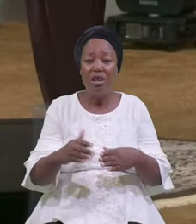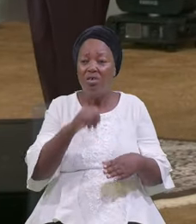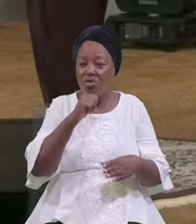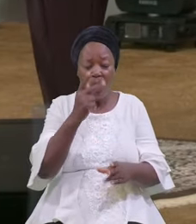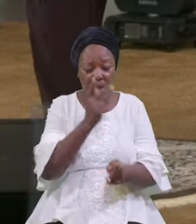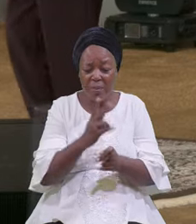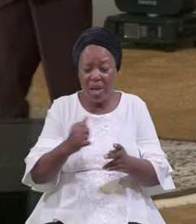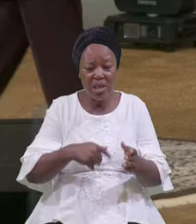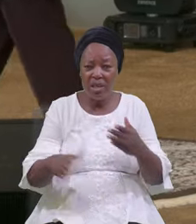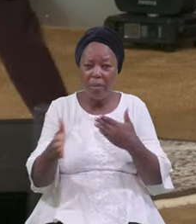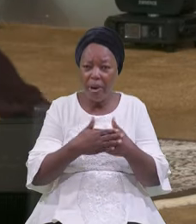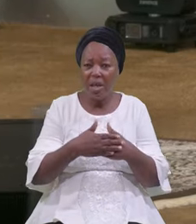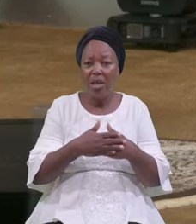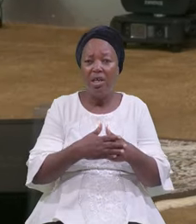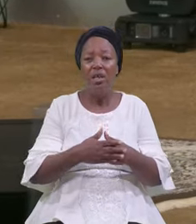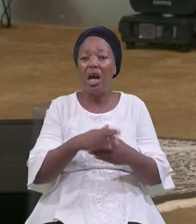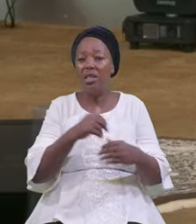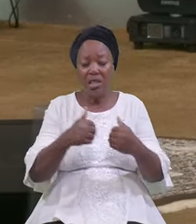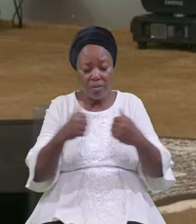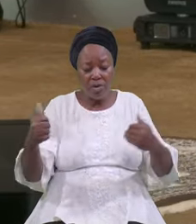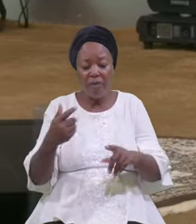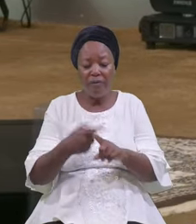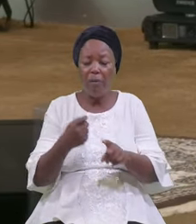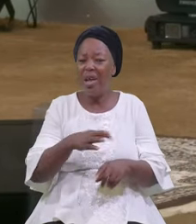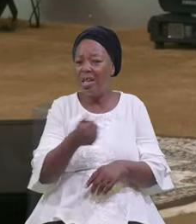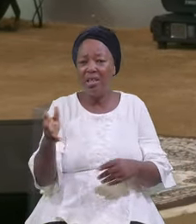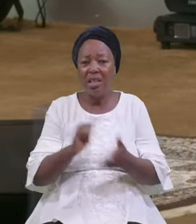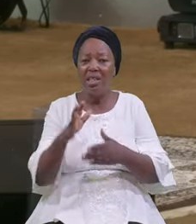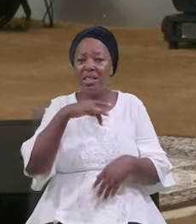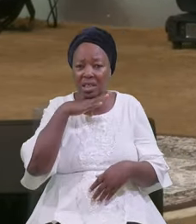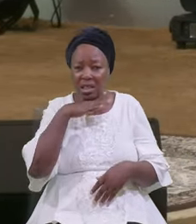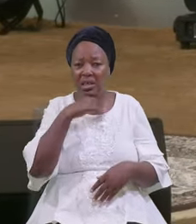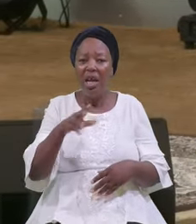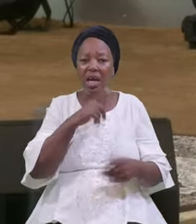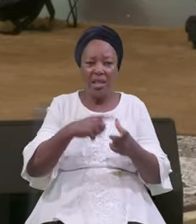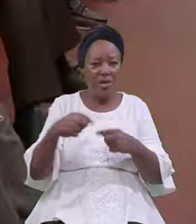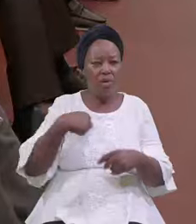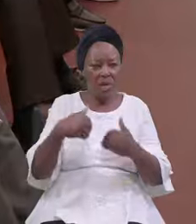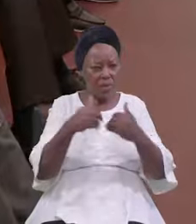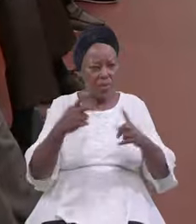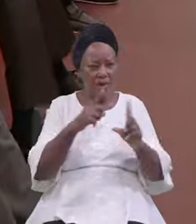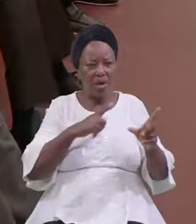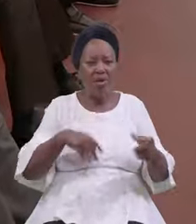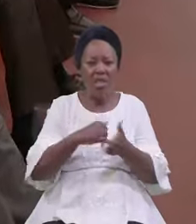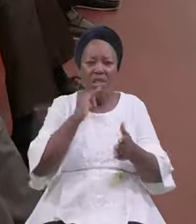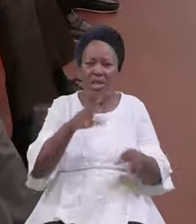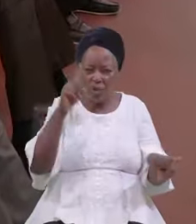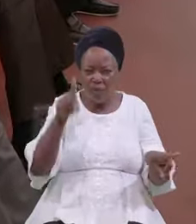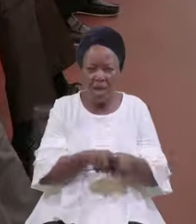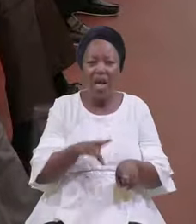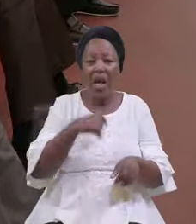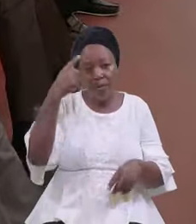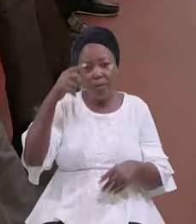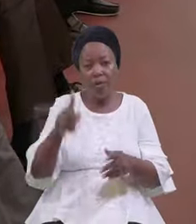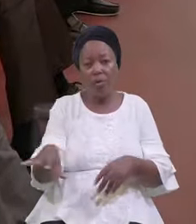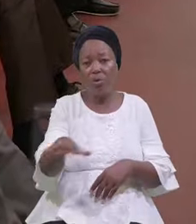unreserved separation from everything defiling, and we're separated unto the Lord. It's a covenant. And for those of